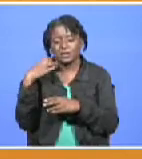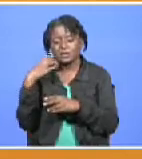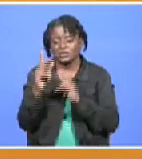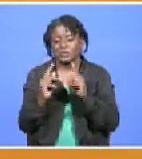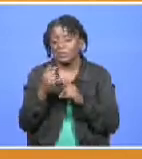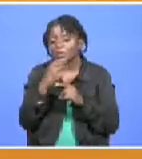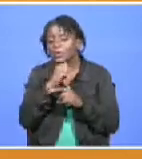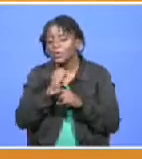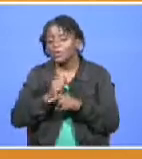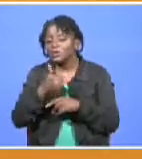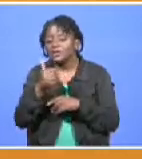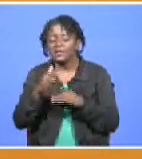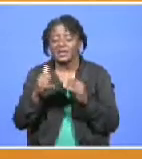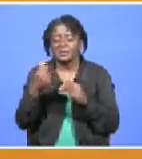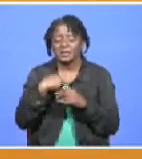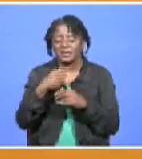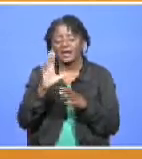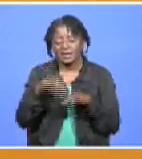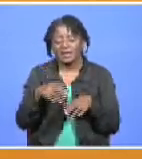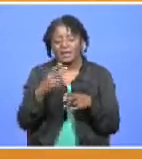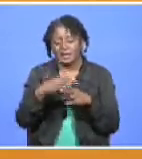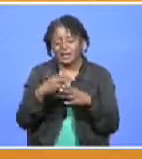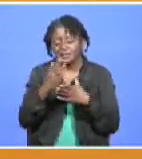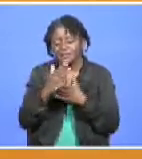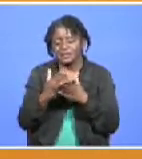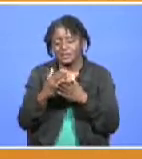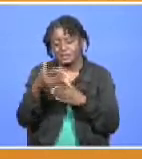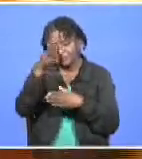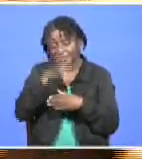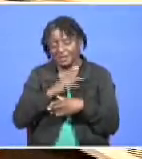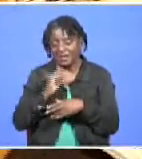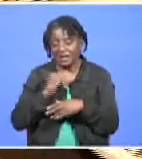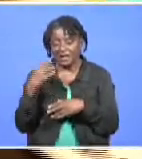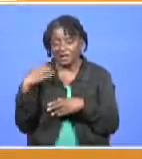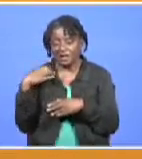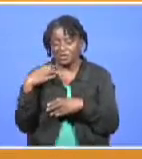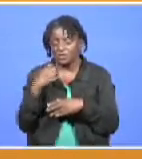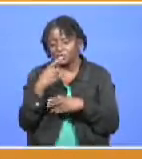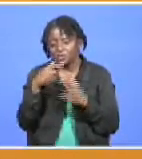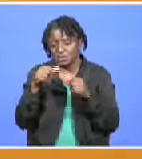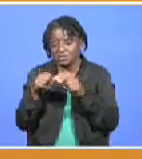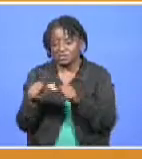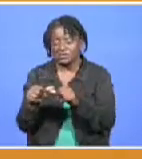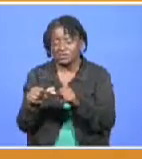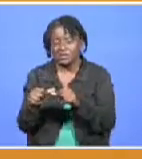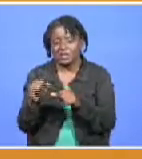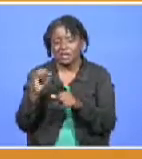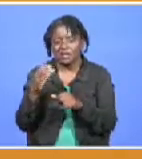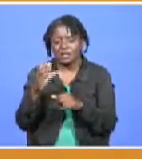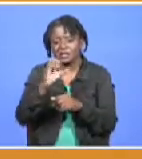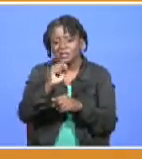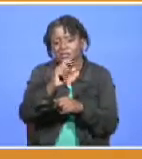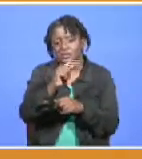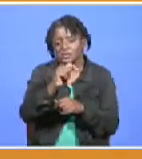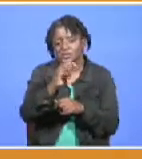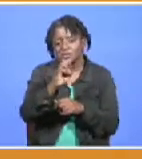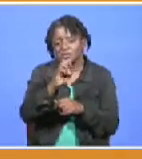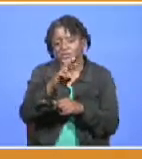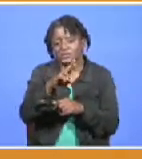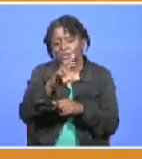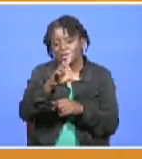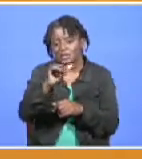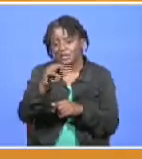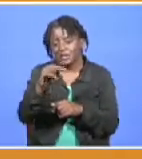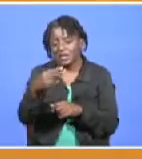know. I could name some of the fellas I coach, you know, who went on. Someone like who? Well, I coached Sterling Quan and